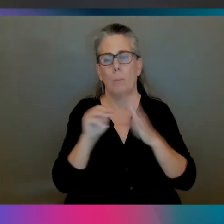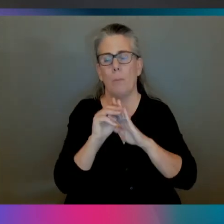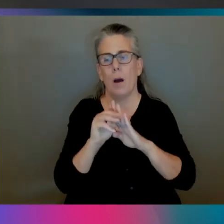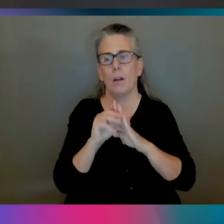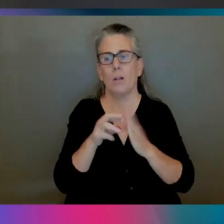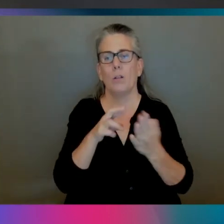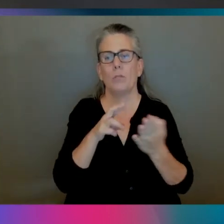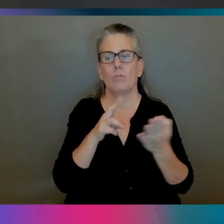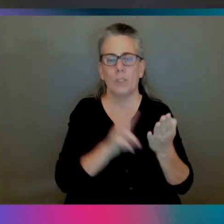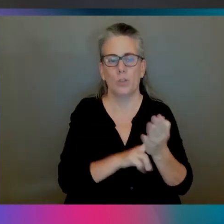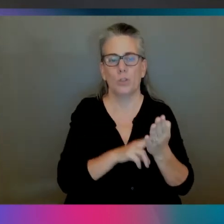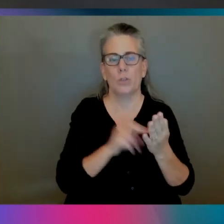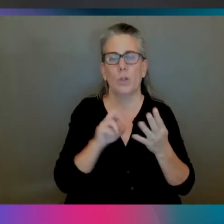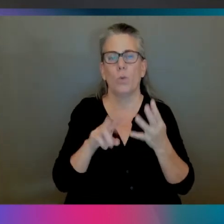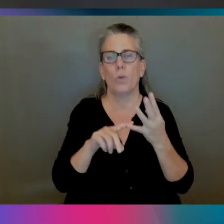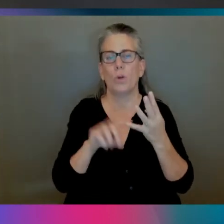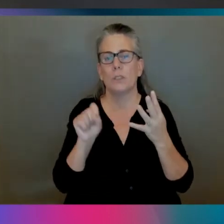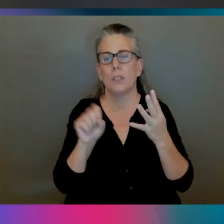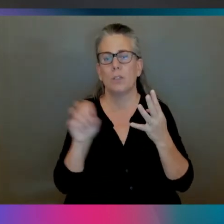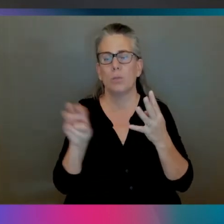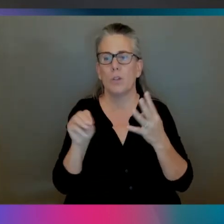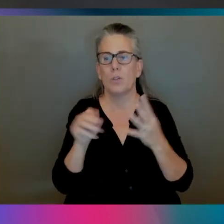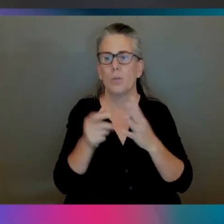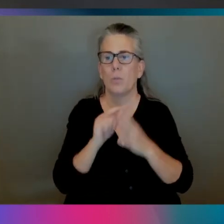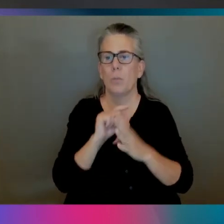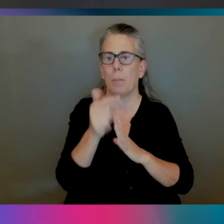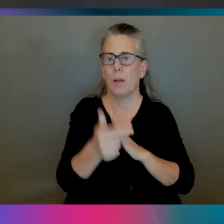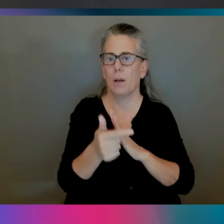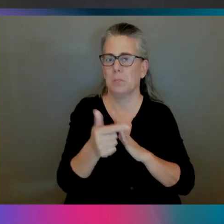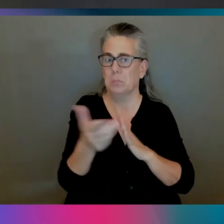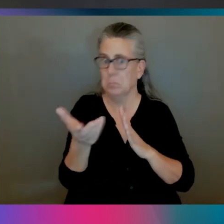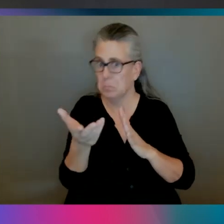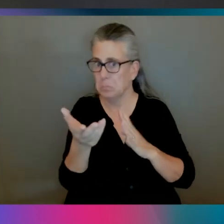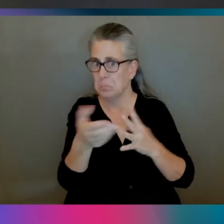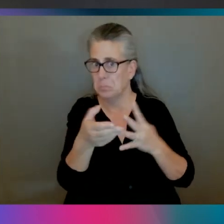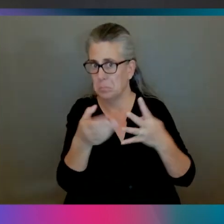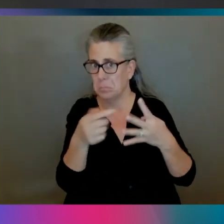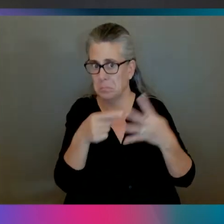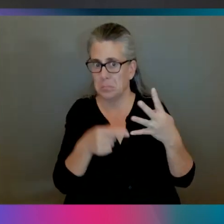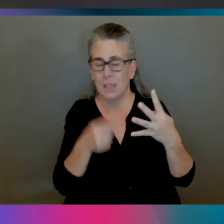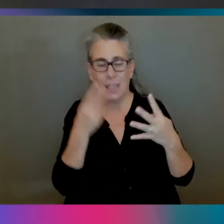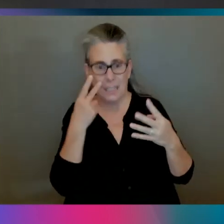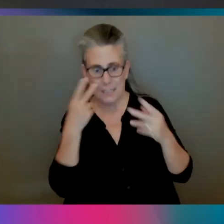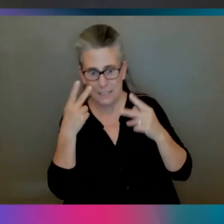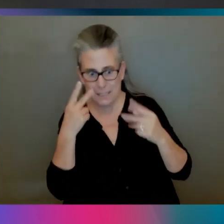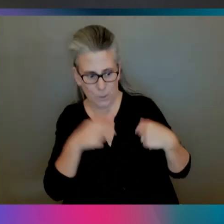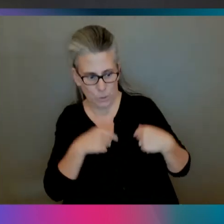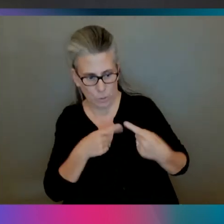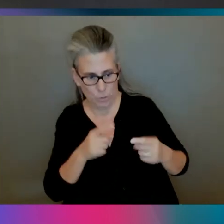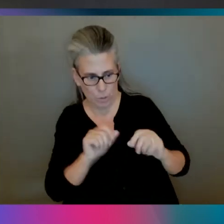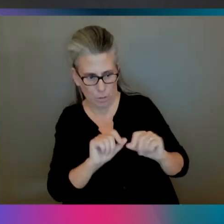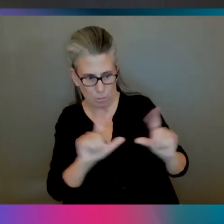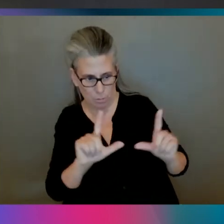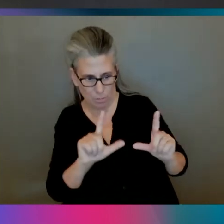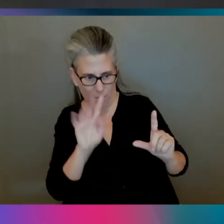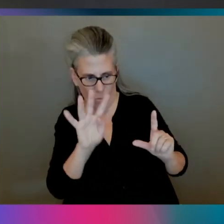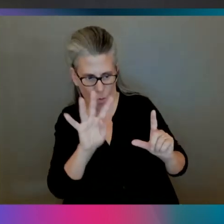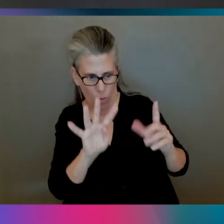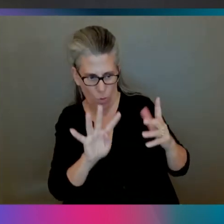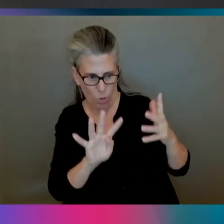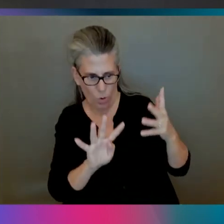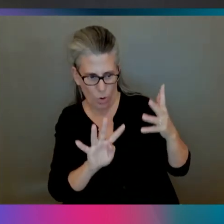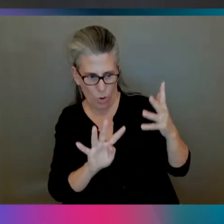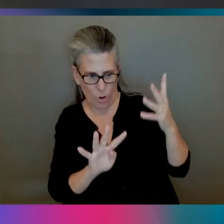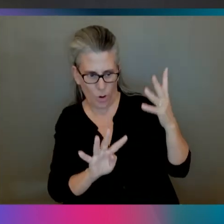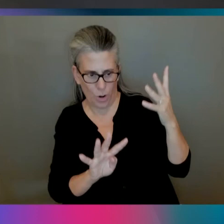and let's see. I'll pull it up. I see 4s so far. Nothing but 4s.